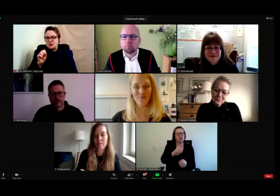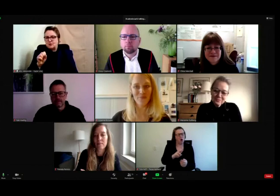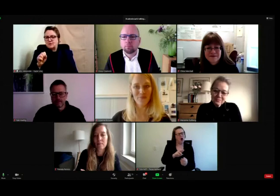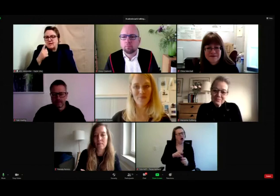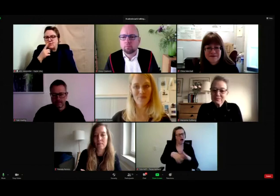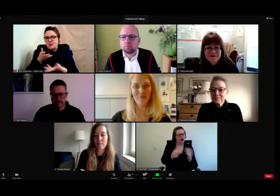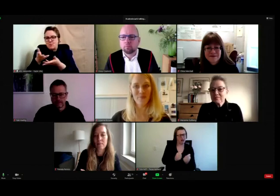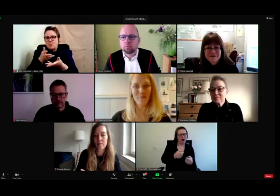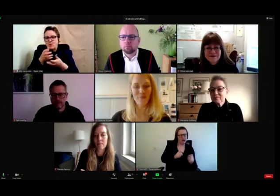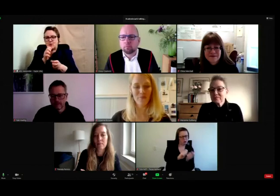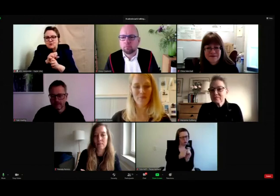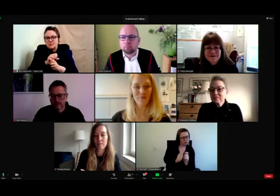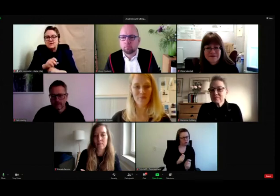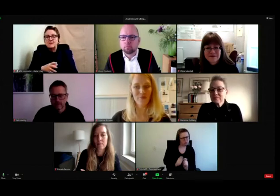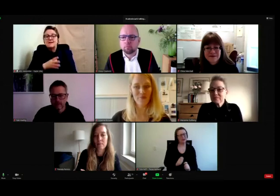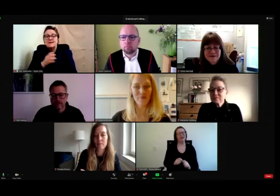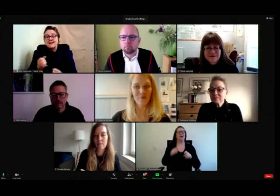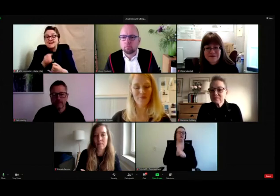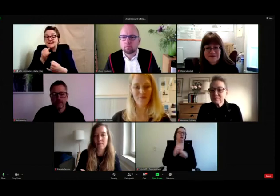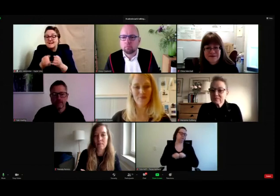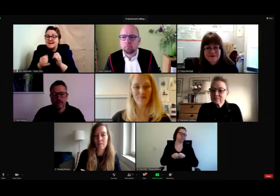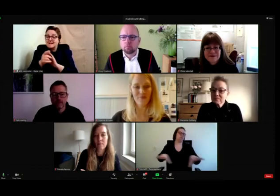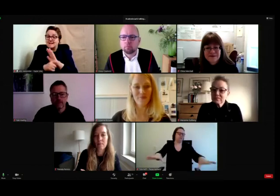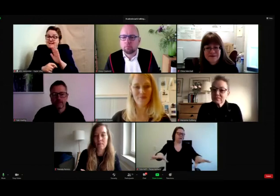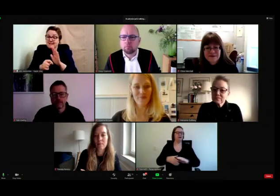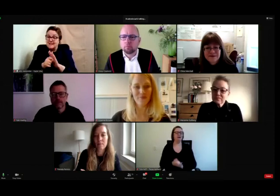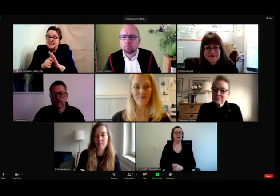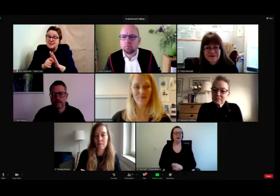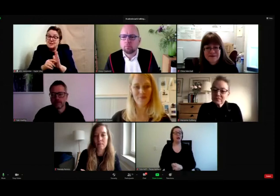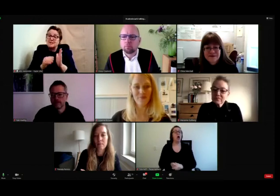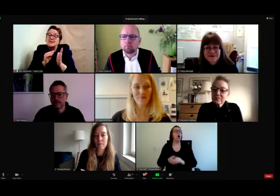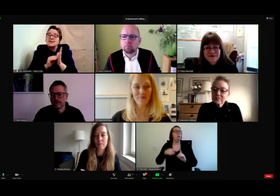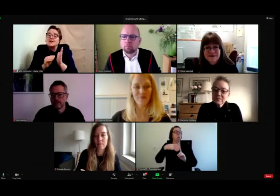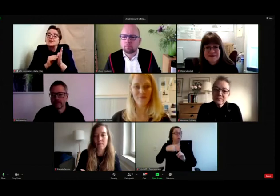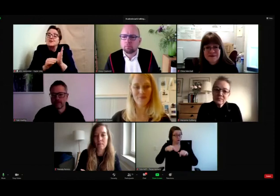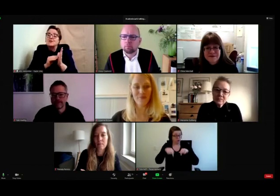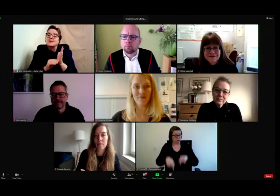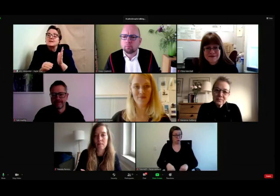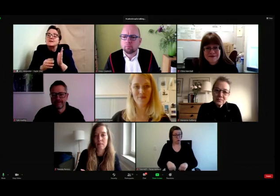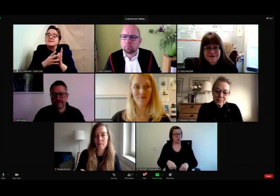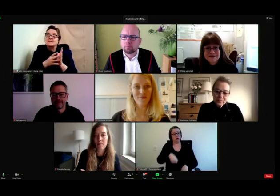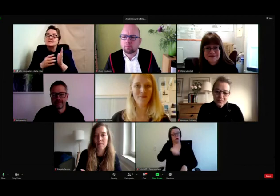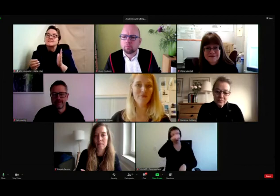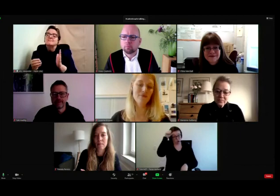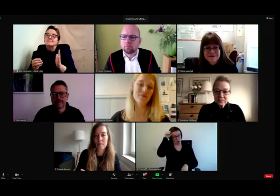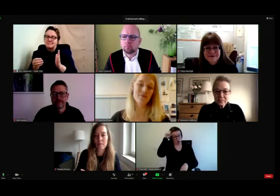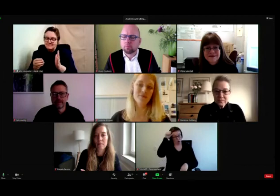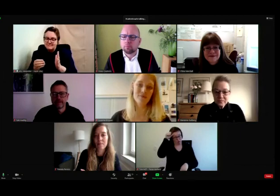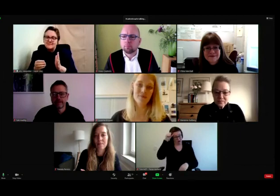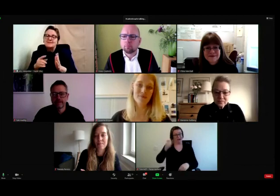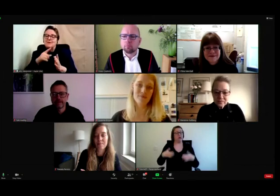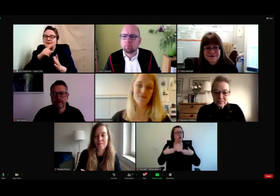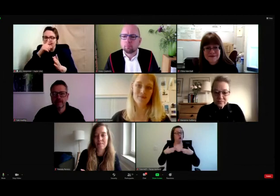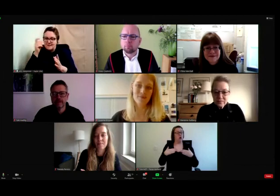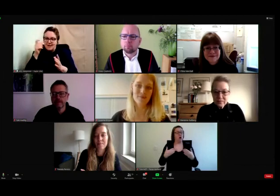last stages, you had to finish your thesis in summer corona lockdown. This was a big